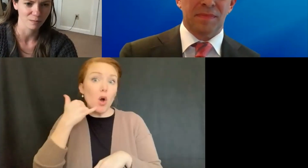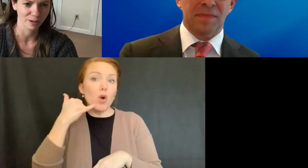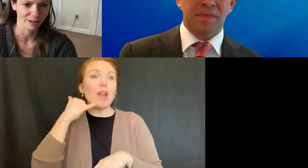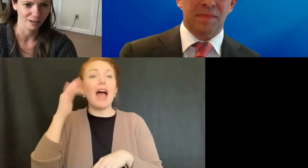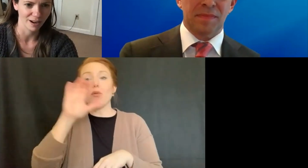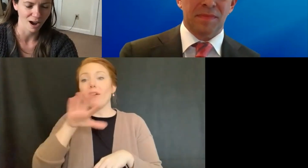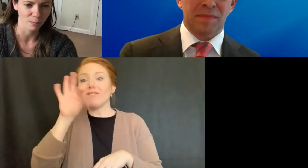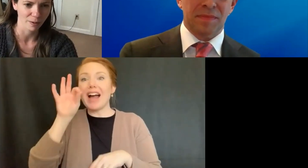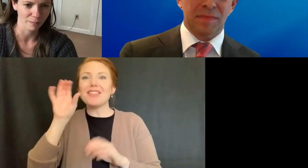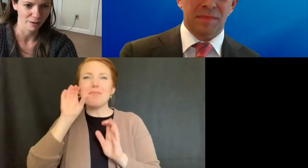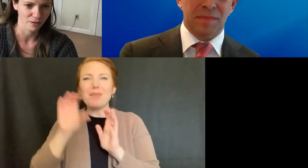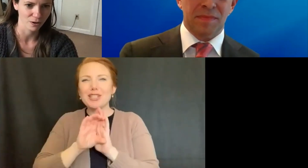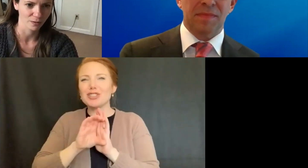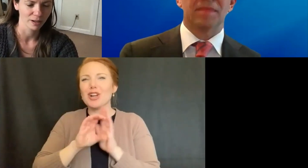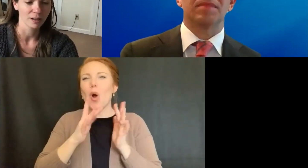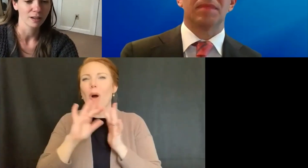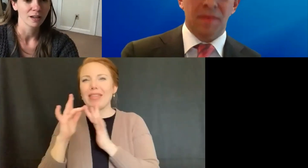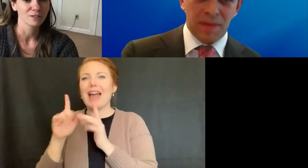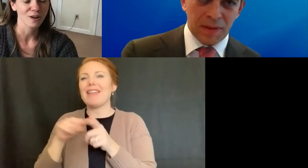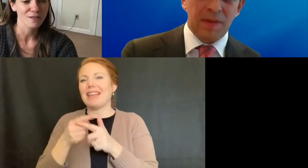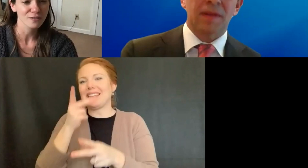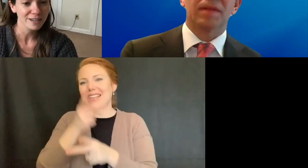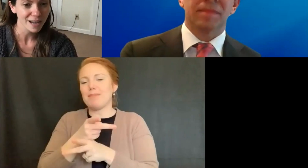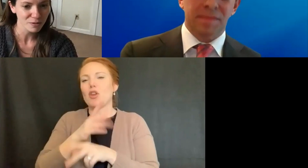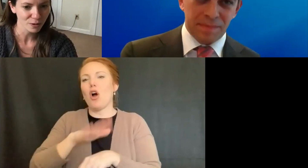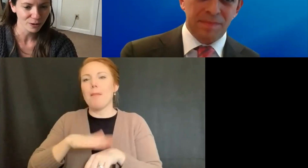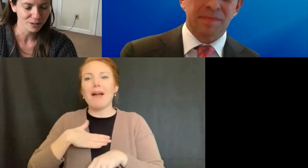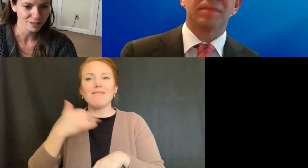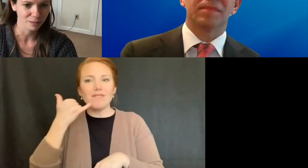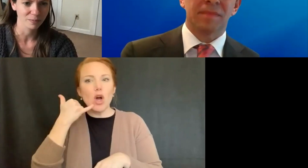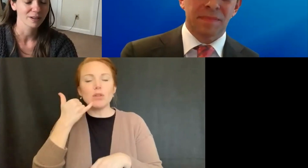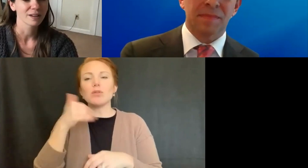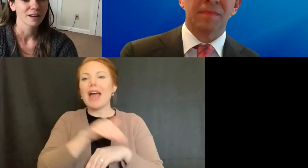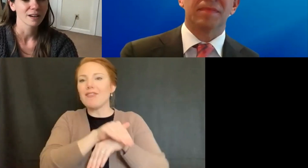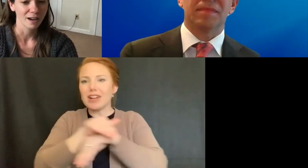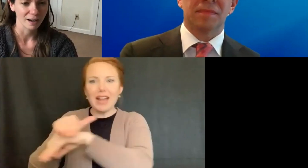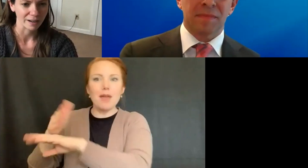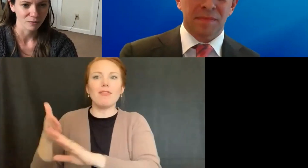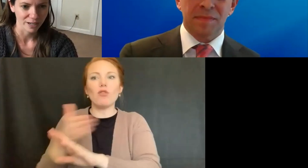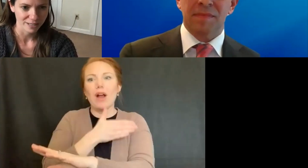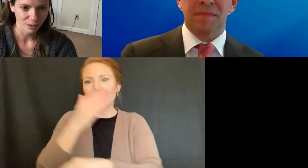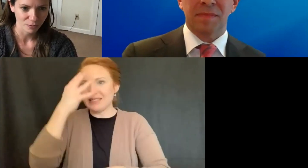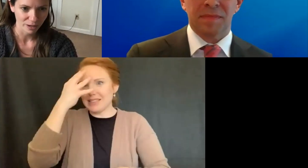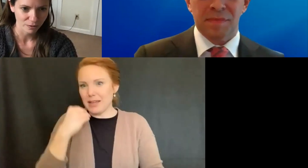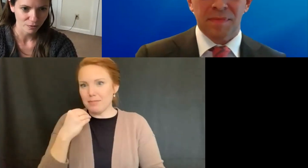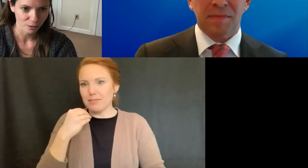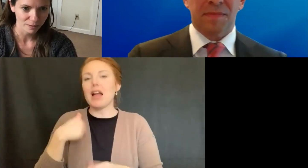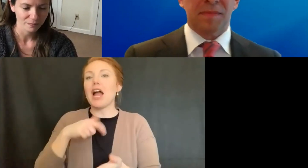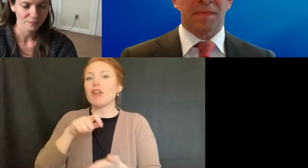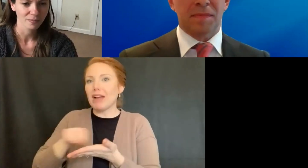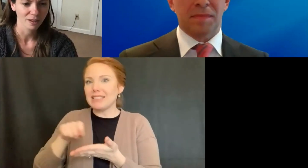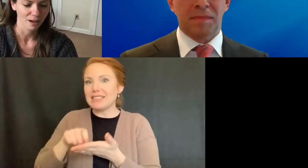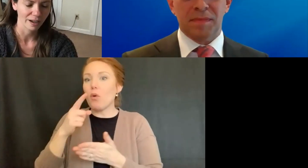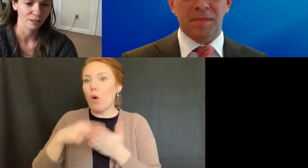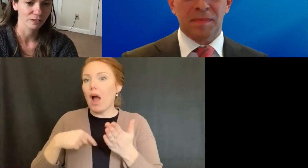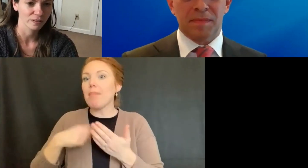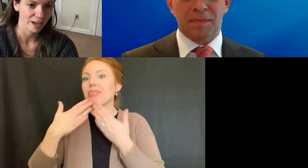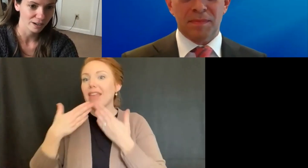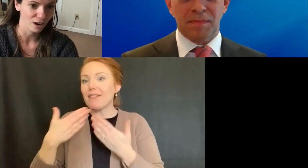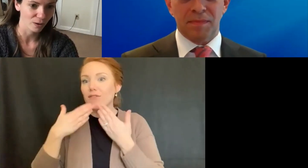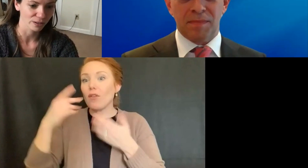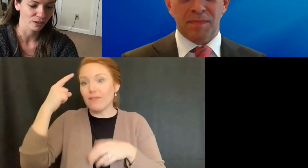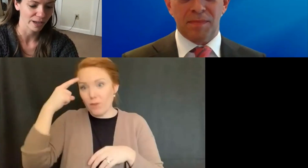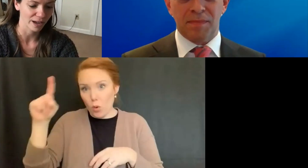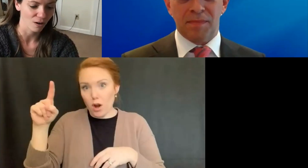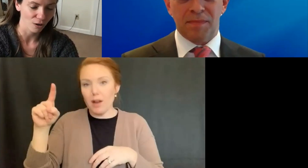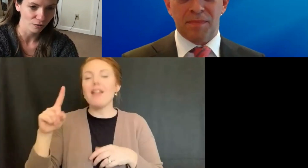and then I put it in an album on my phone. And so every night before I go to sleep, I write down what I'm grateful for. I then